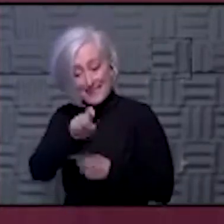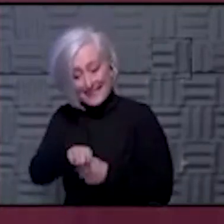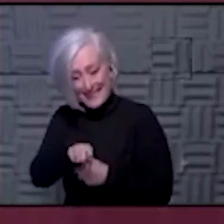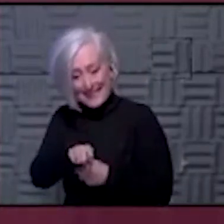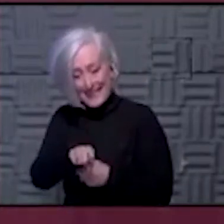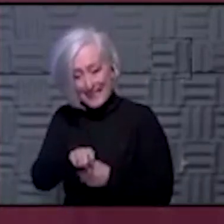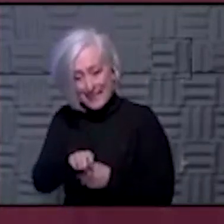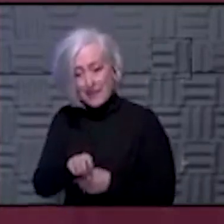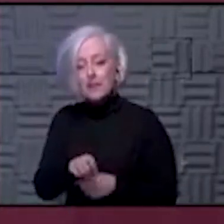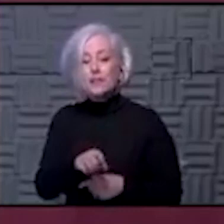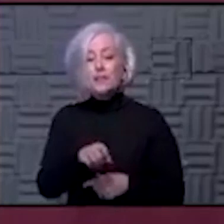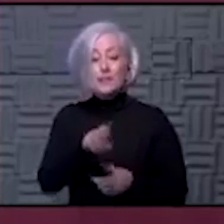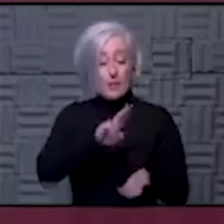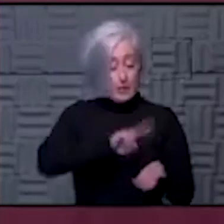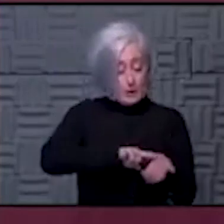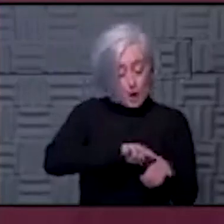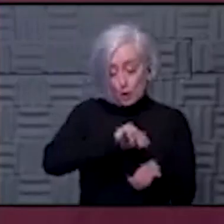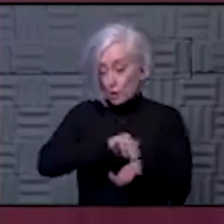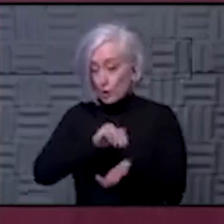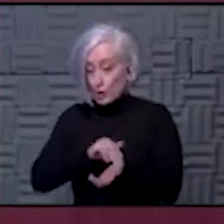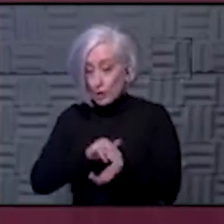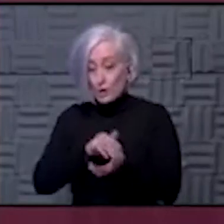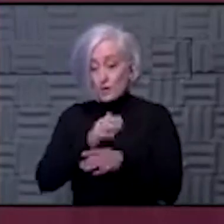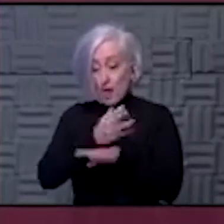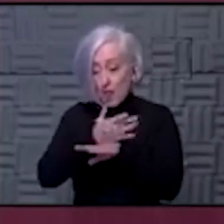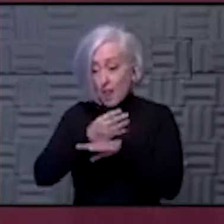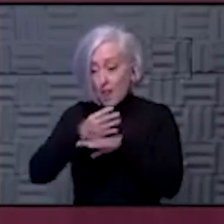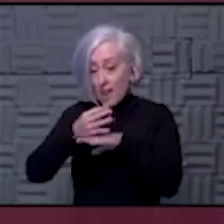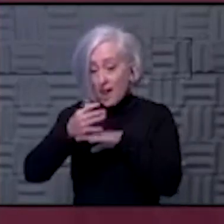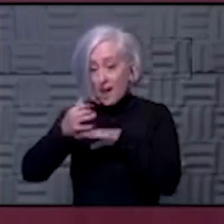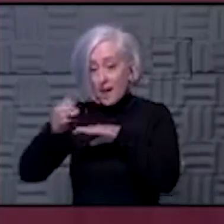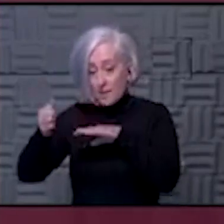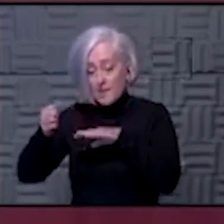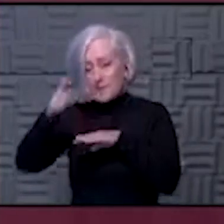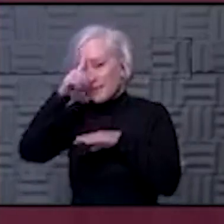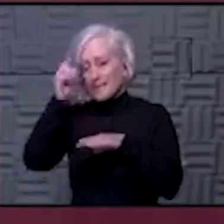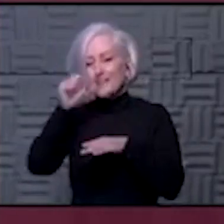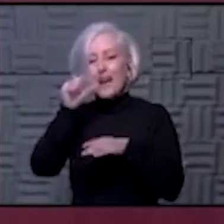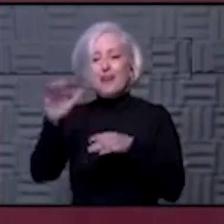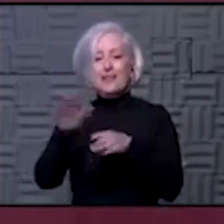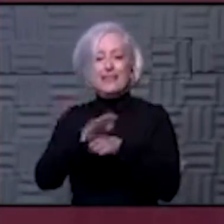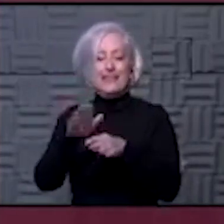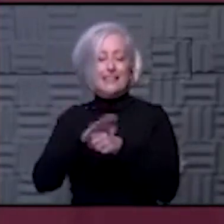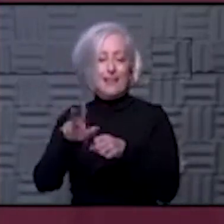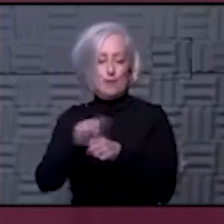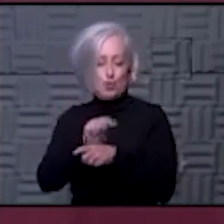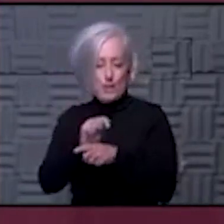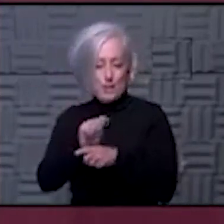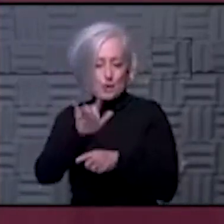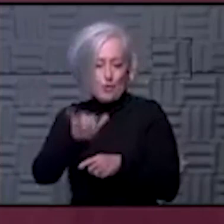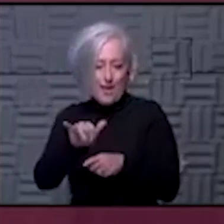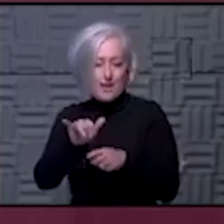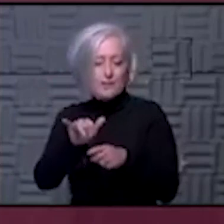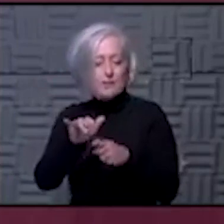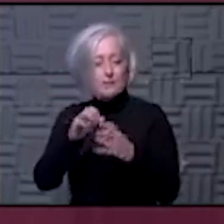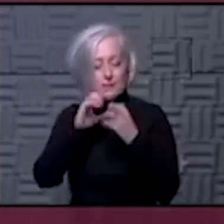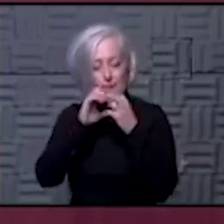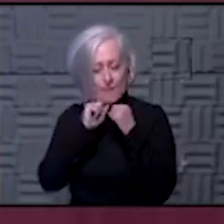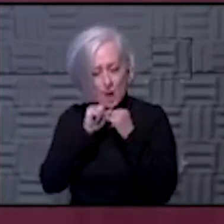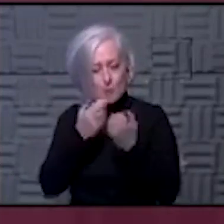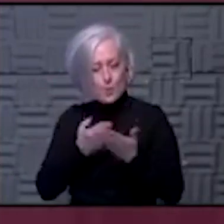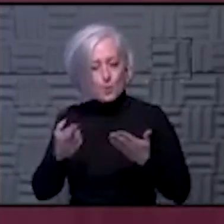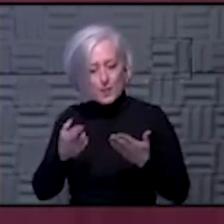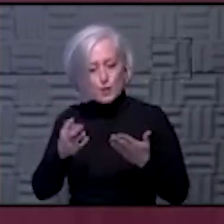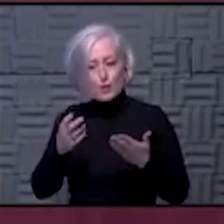out of doctors and nurses who are trained in ICU coverage. And so that's another valuable resource we're running down on. And I'd